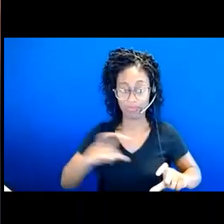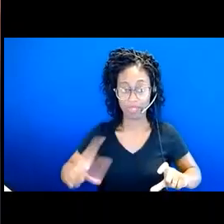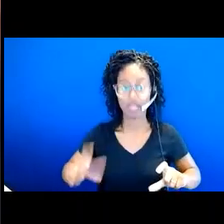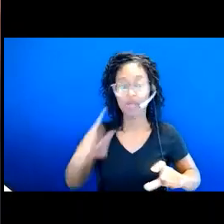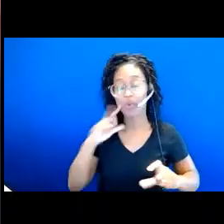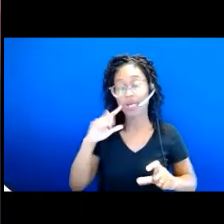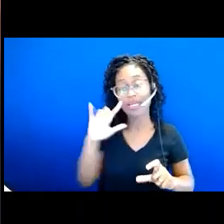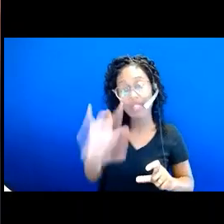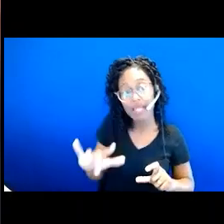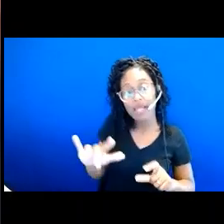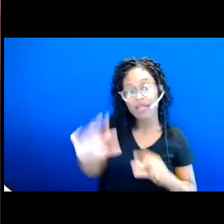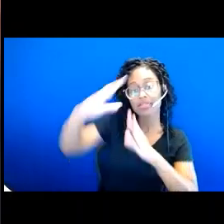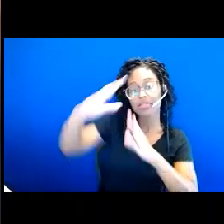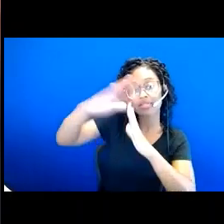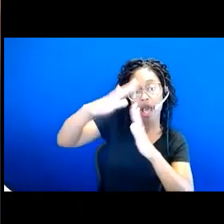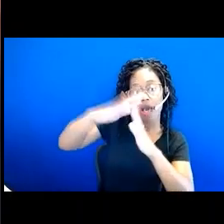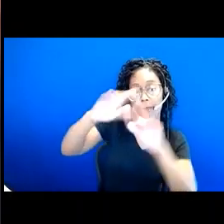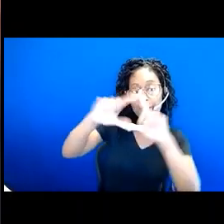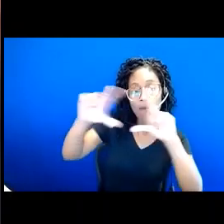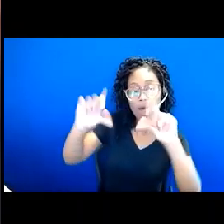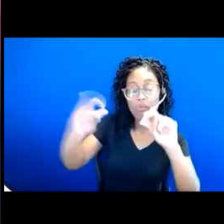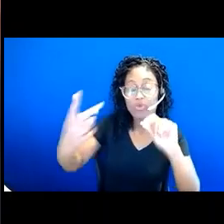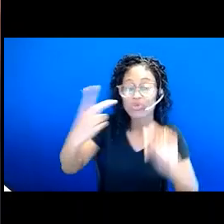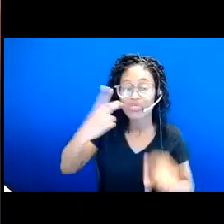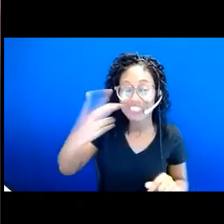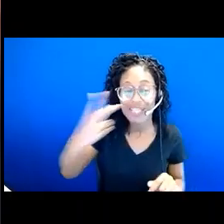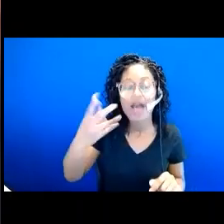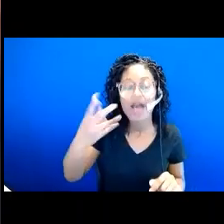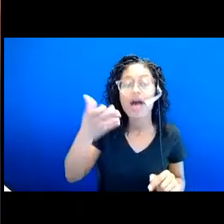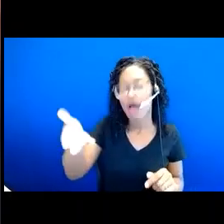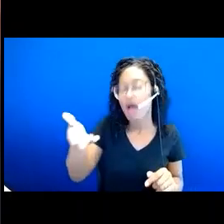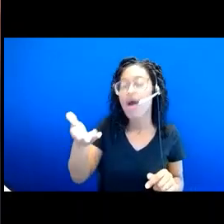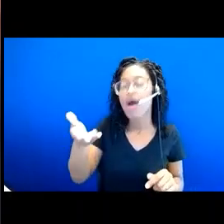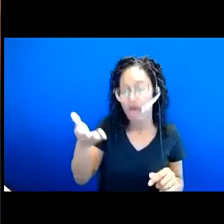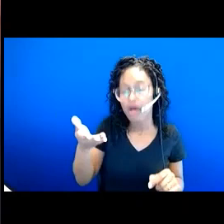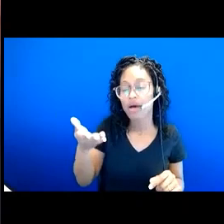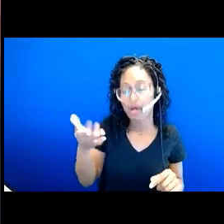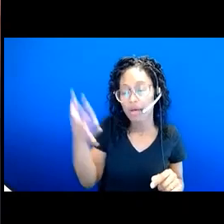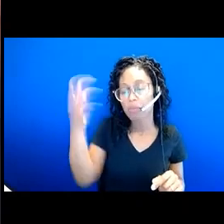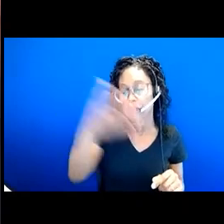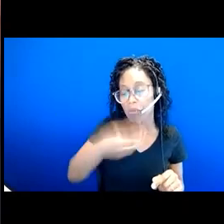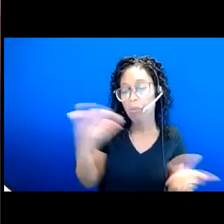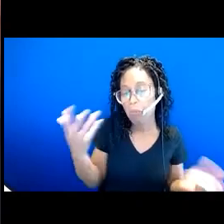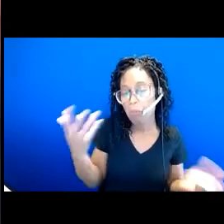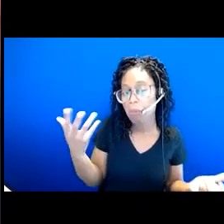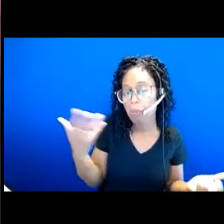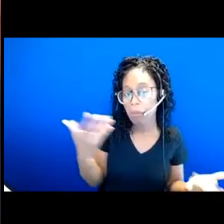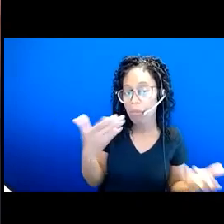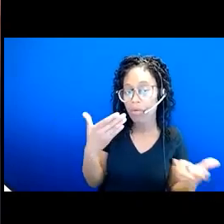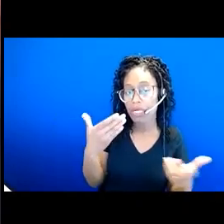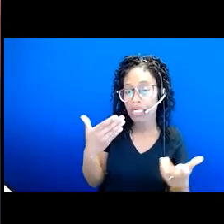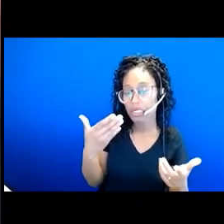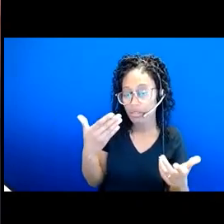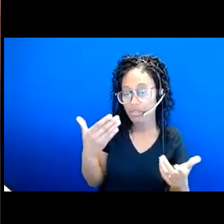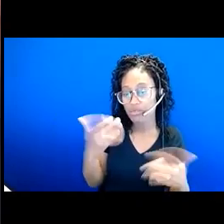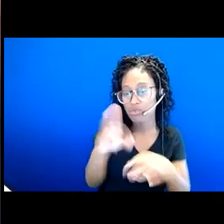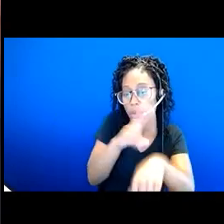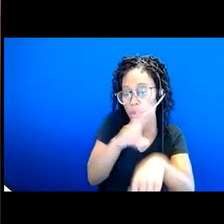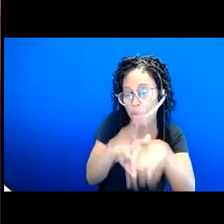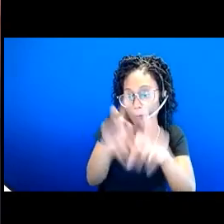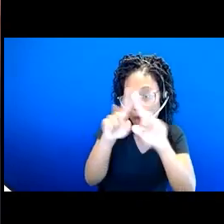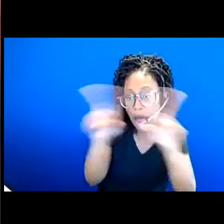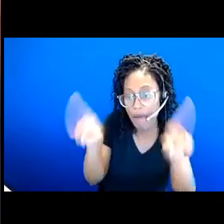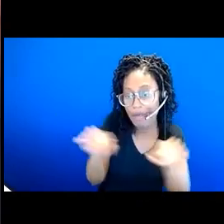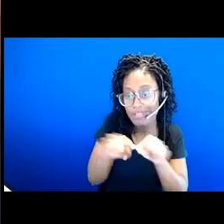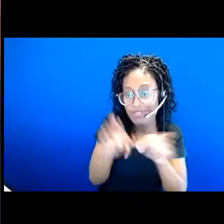at the top, and you'll see what I'm sure is a pretty familiar editing toolbox up here. You can, if you